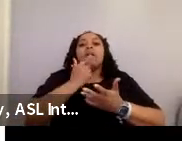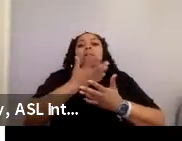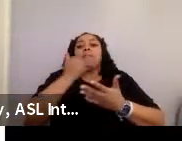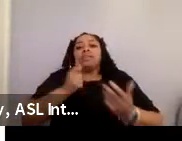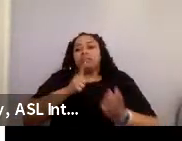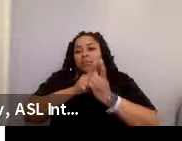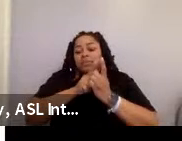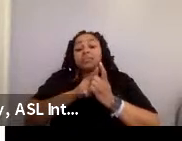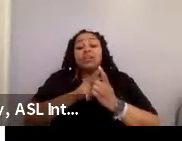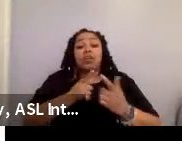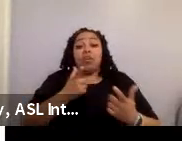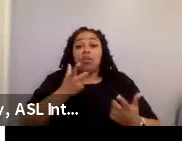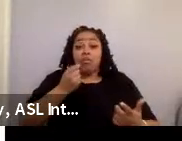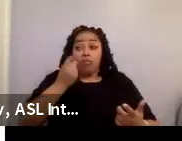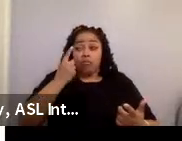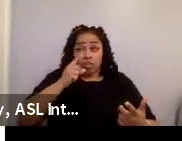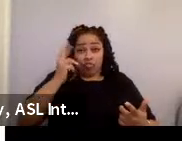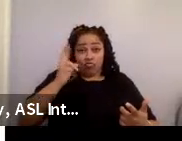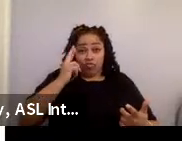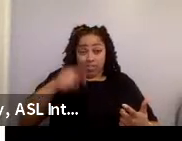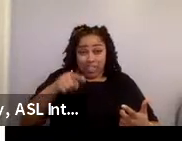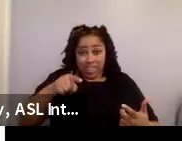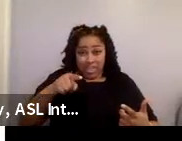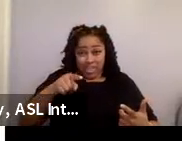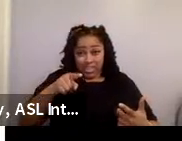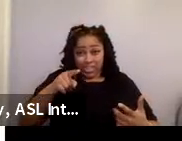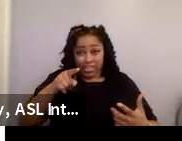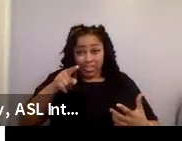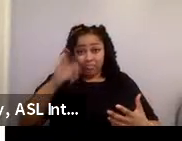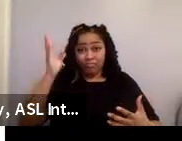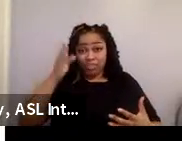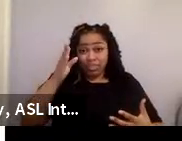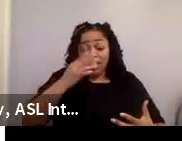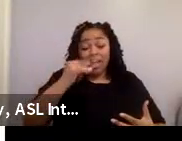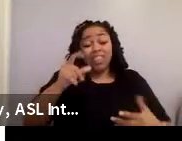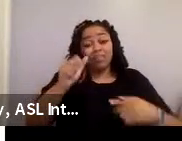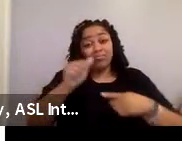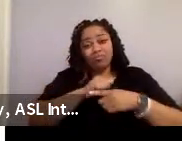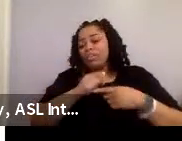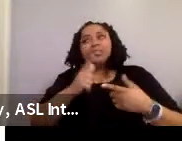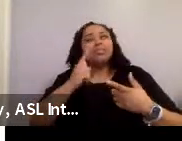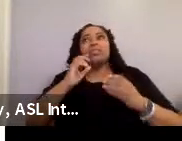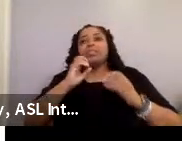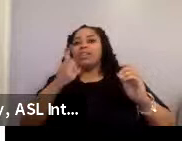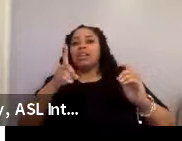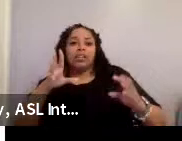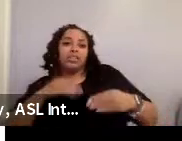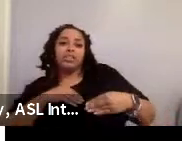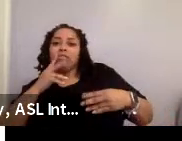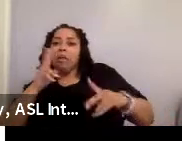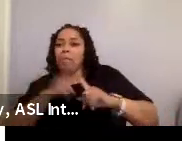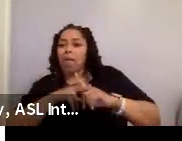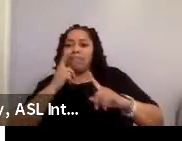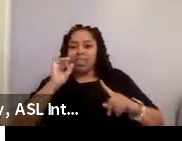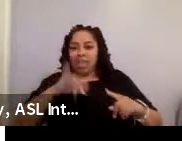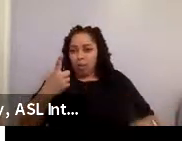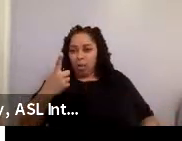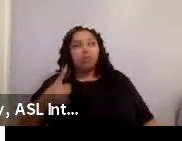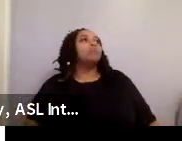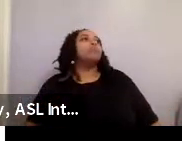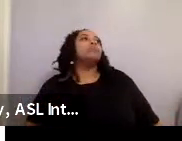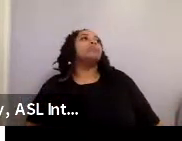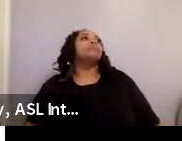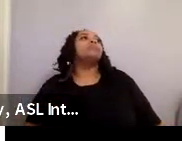For the purposes of this webinar and this exercise, none of these exceptions apply. So